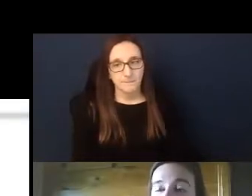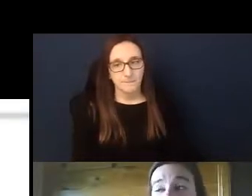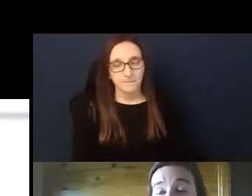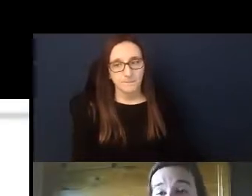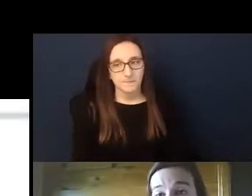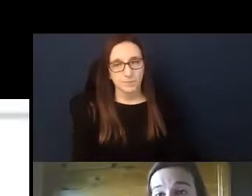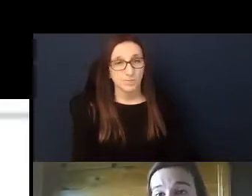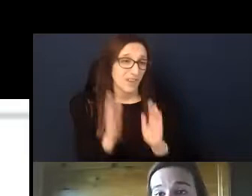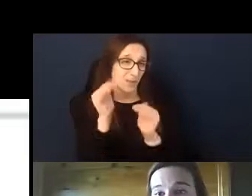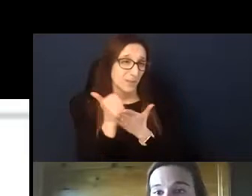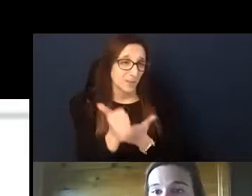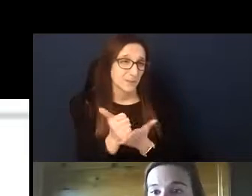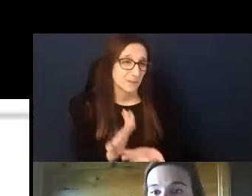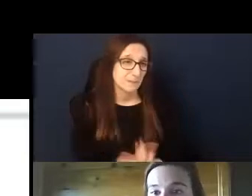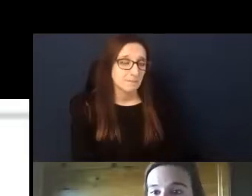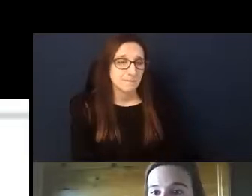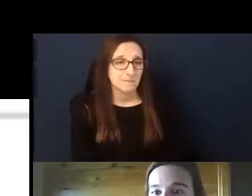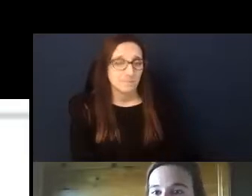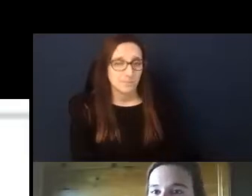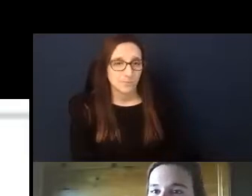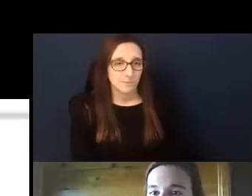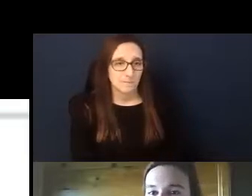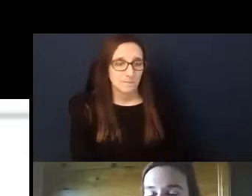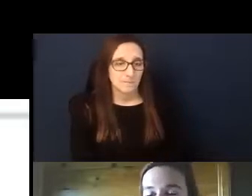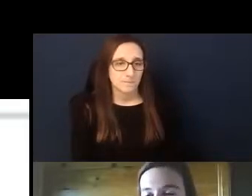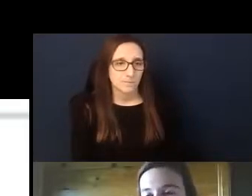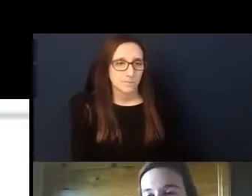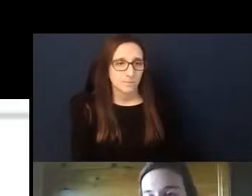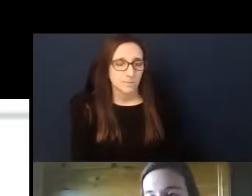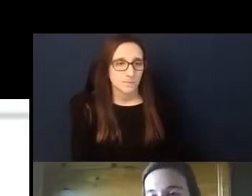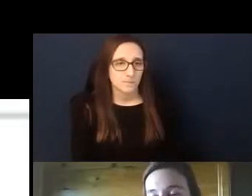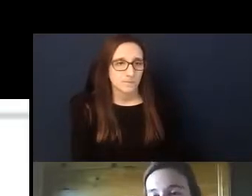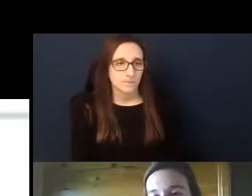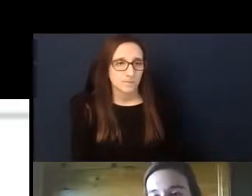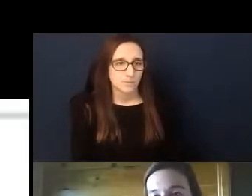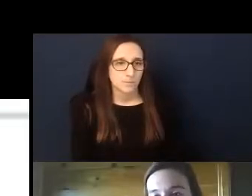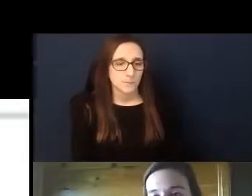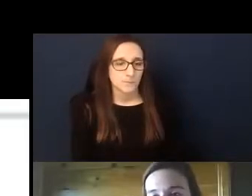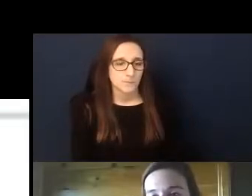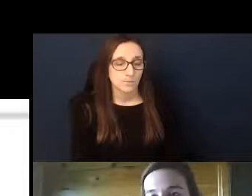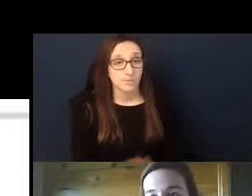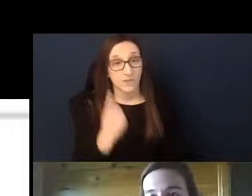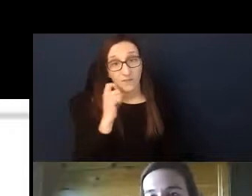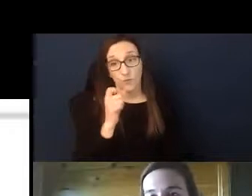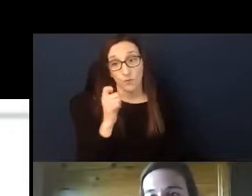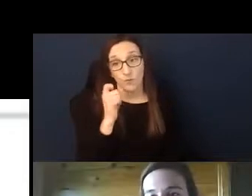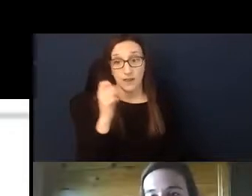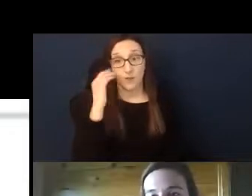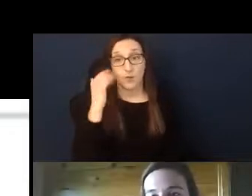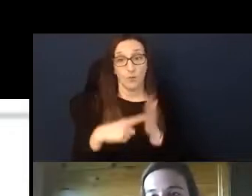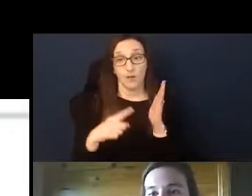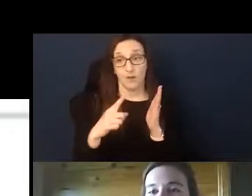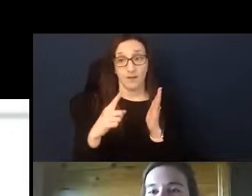that. I hope that helped with that question. I think for not knowing what it was and being able to pull something